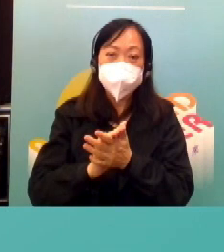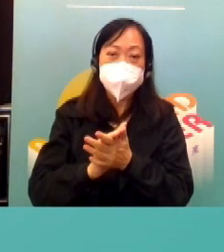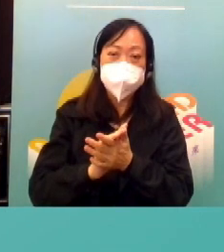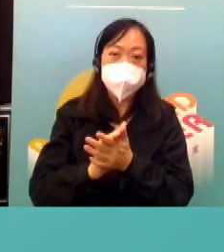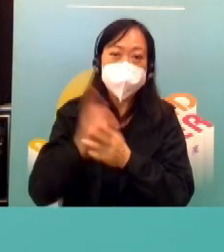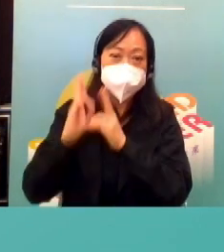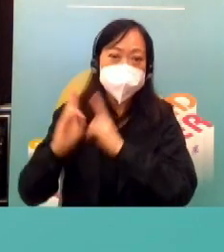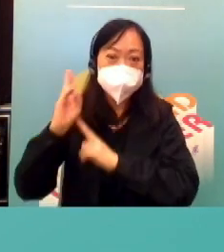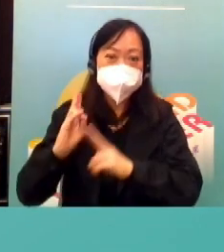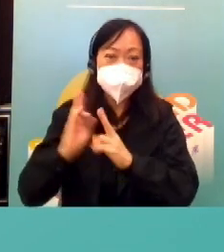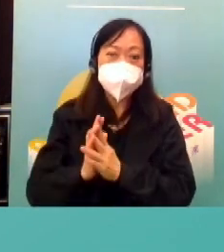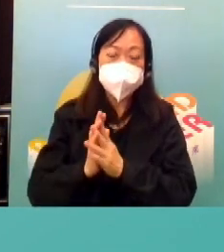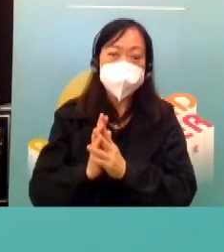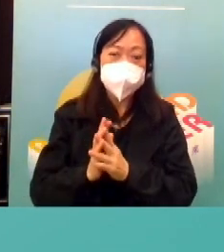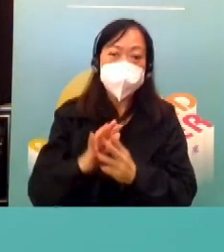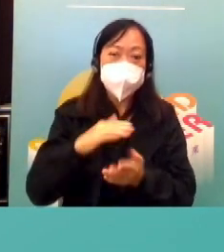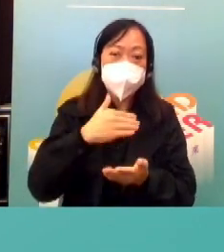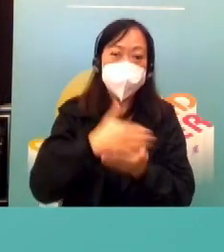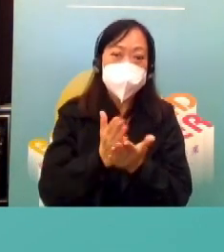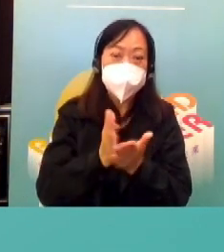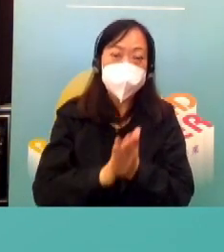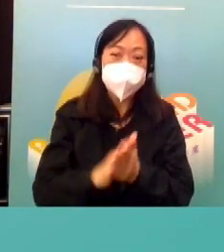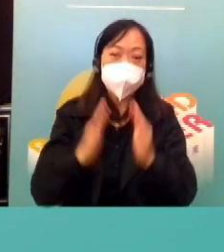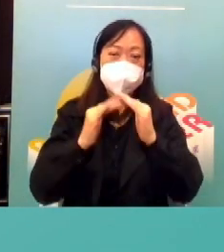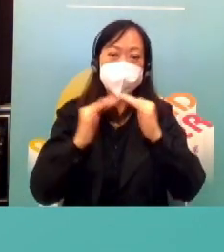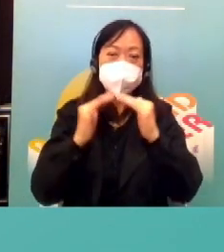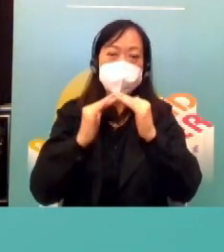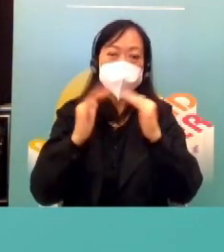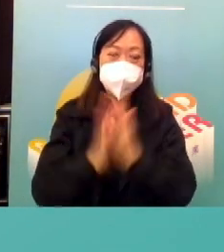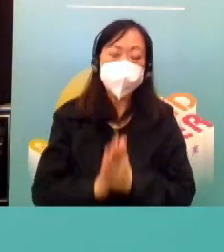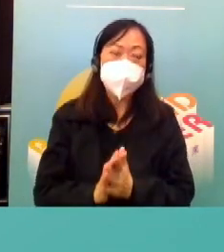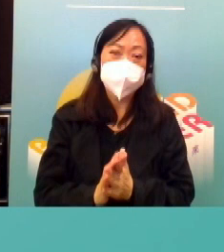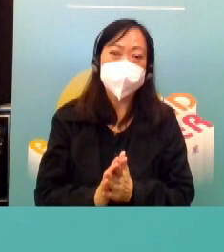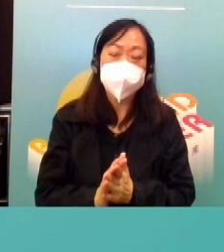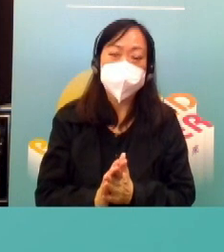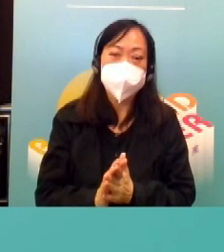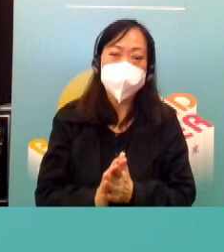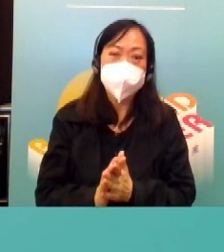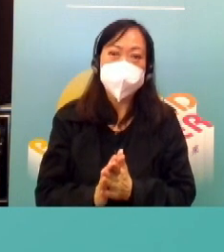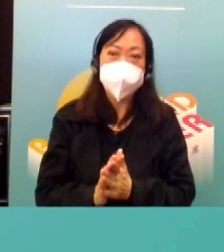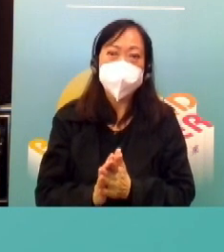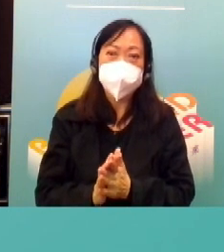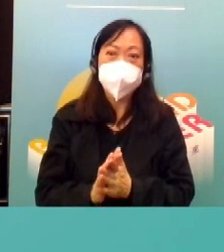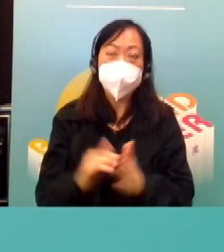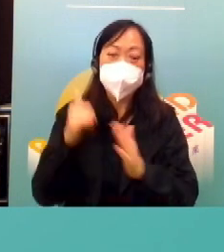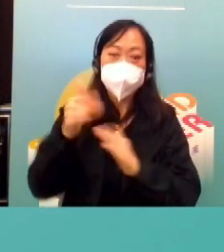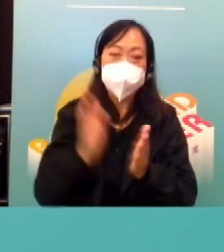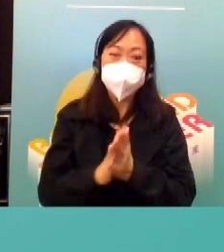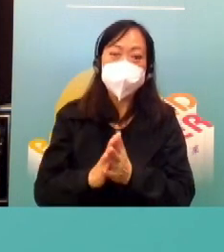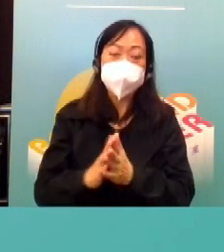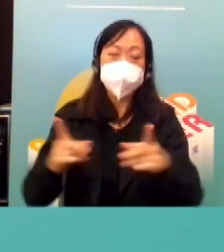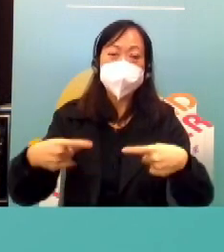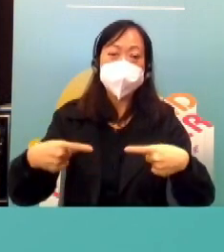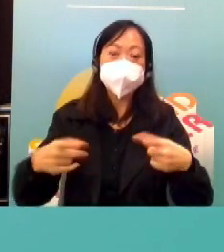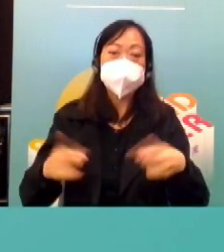Hakka village. Okay, so and we organized a festival there this summer, and another